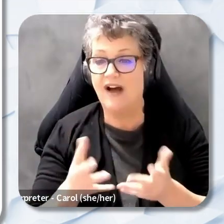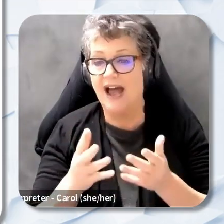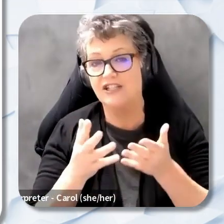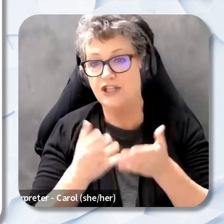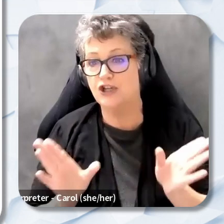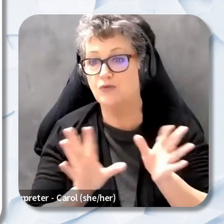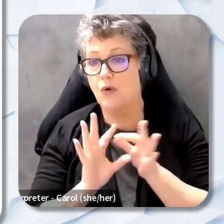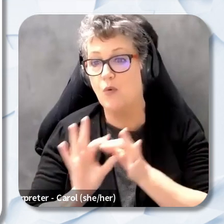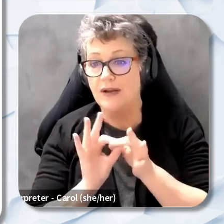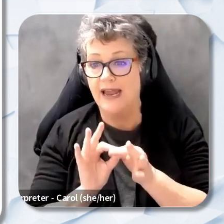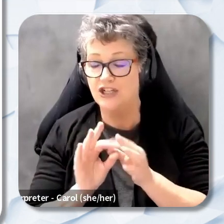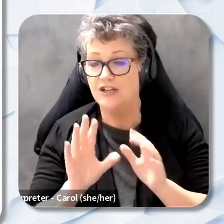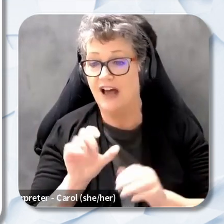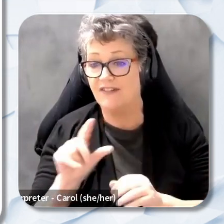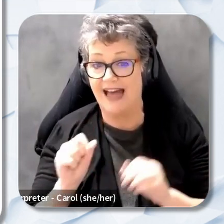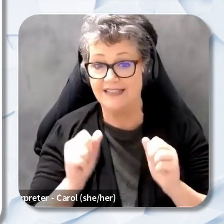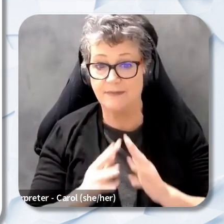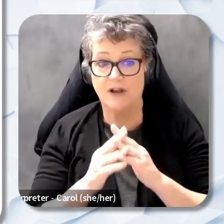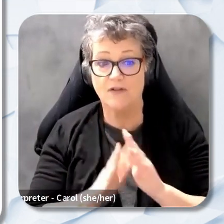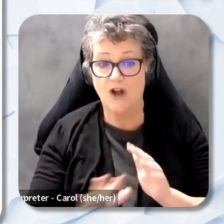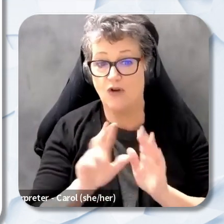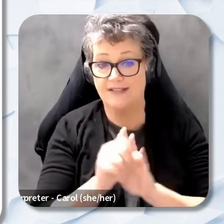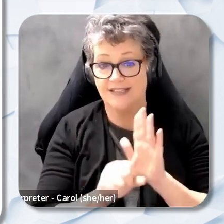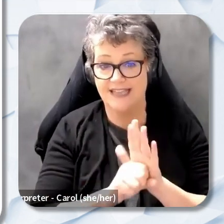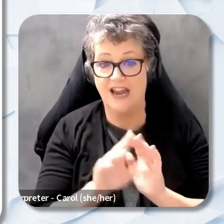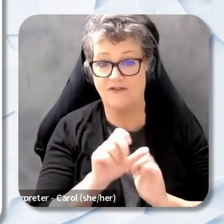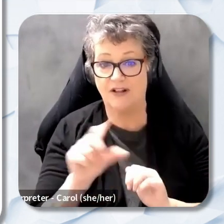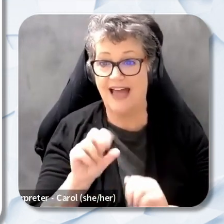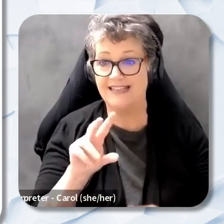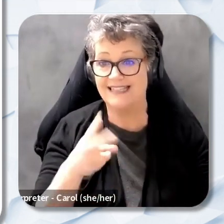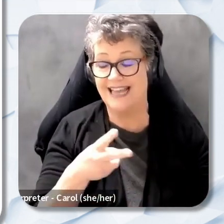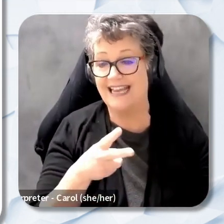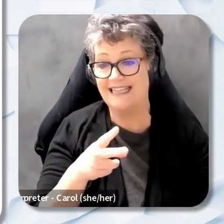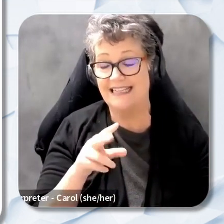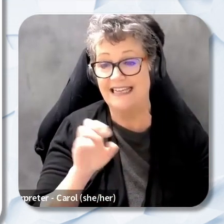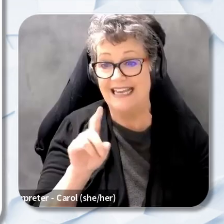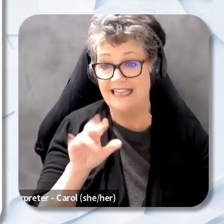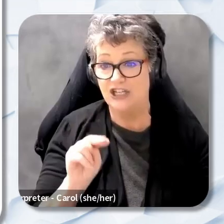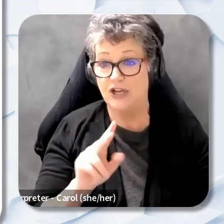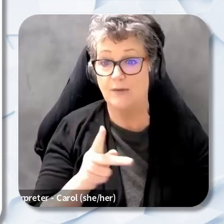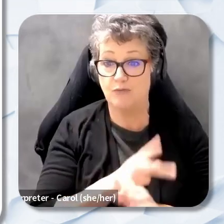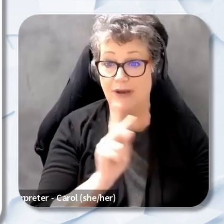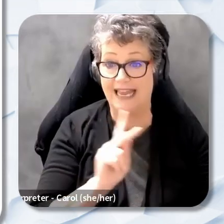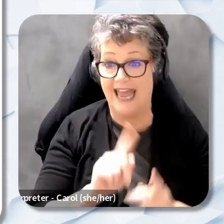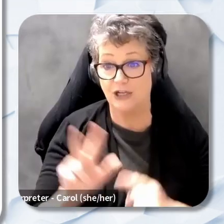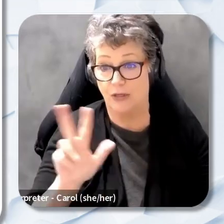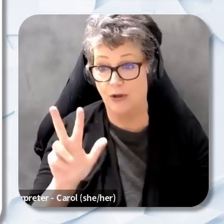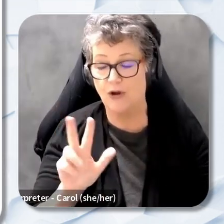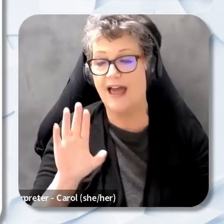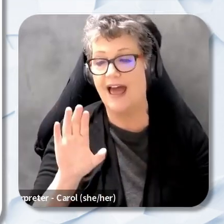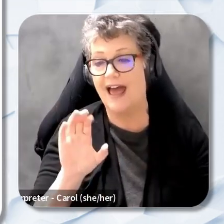of class implementation across the state for Class 2nd Edition, Pre-K to 3rd, and class environment